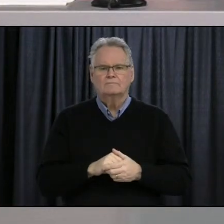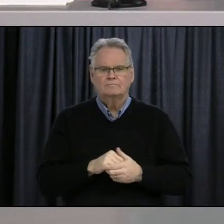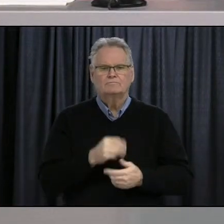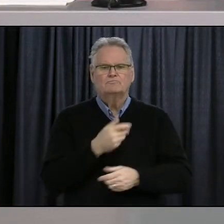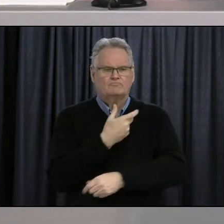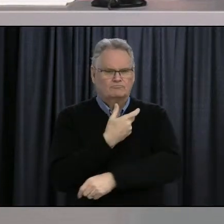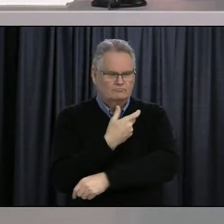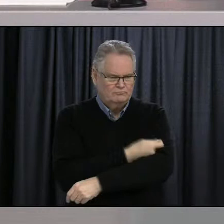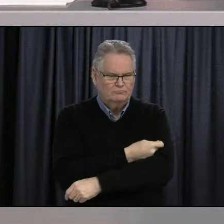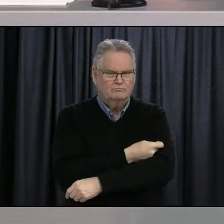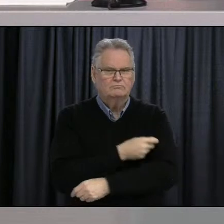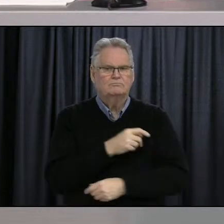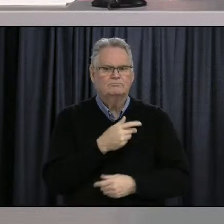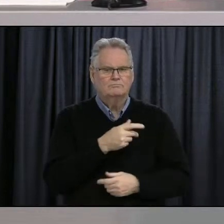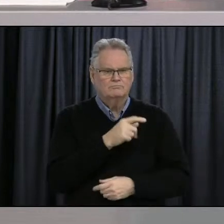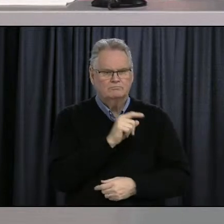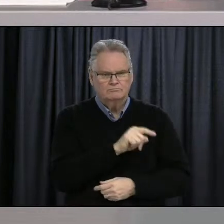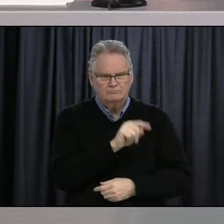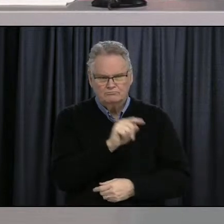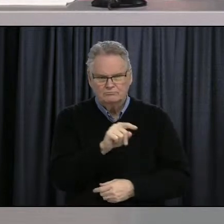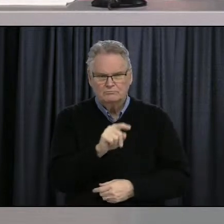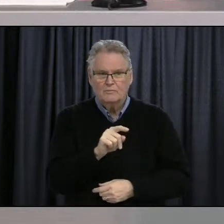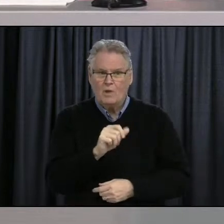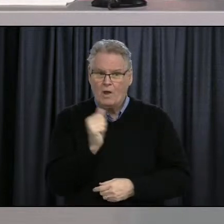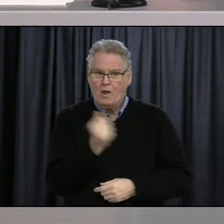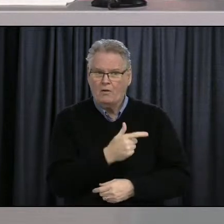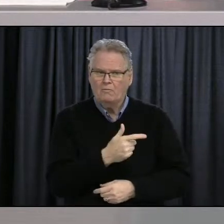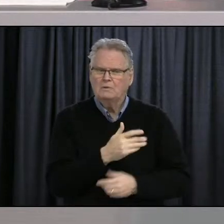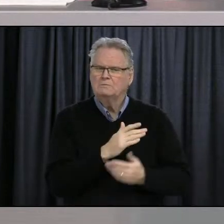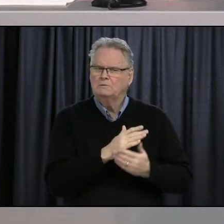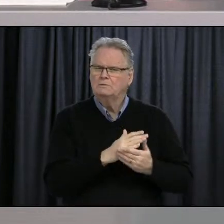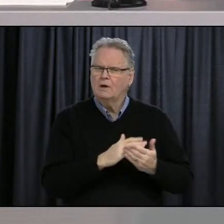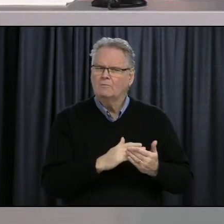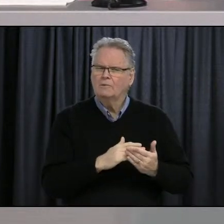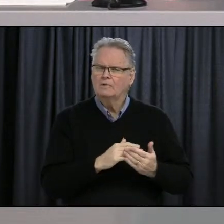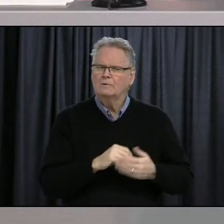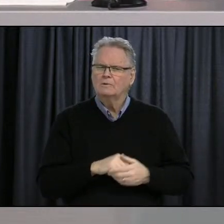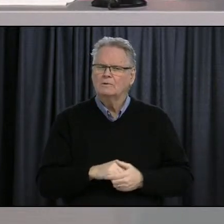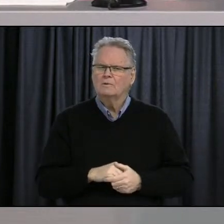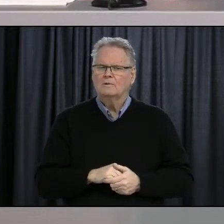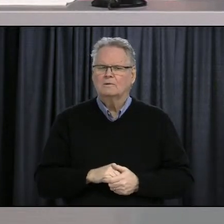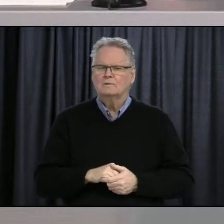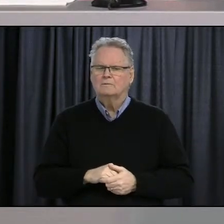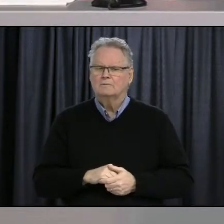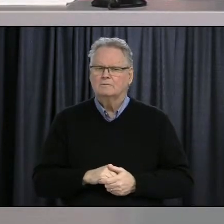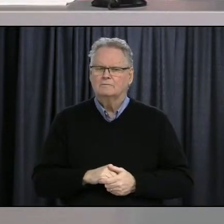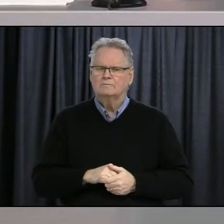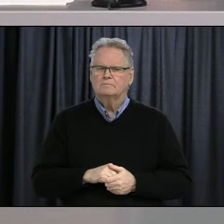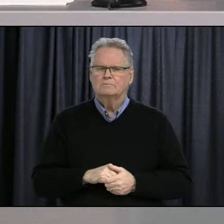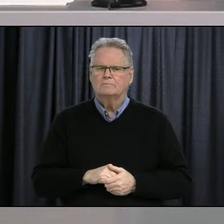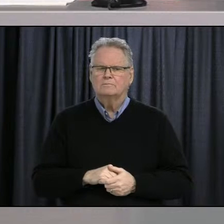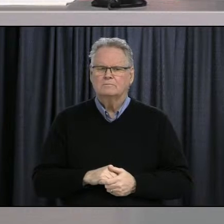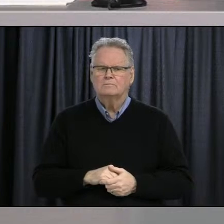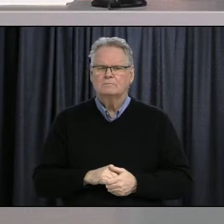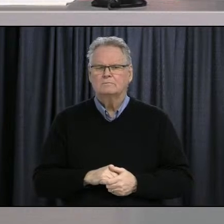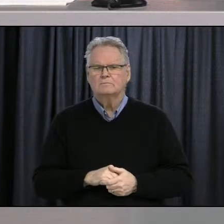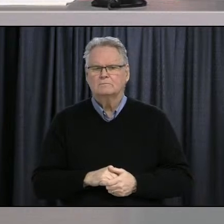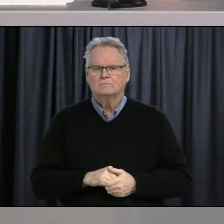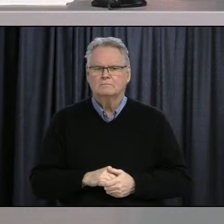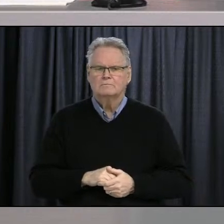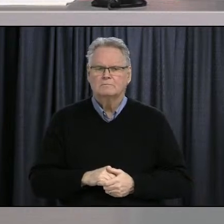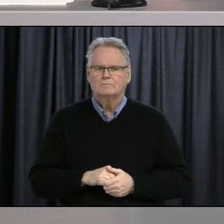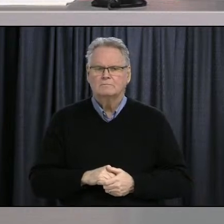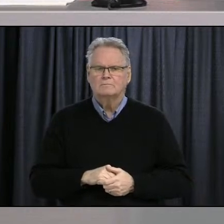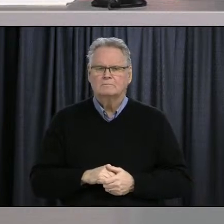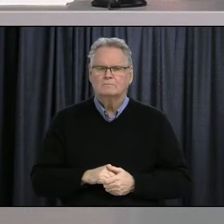communities? Why is it we can't get some sort of indication as to when the next round, or even how many